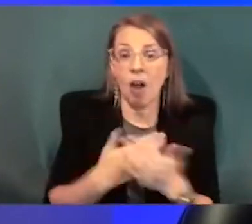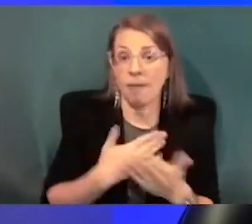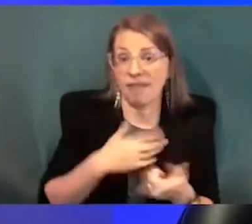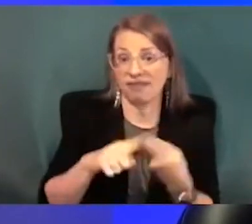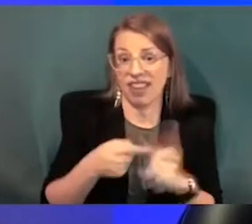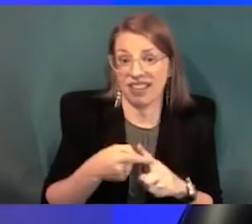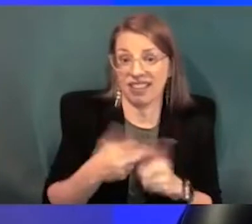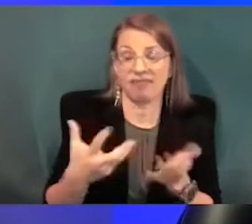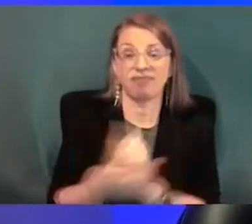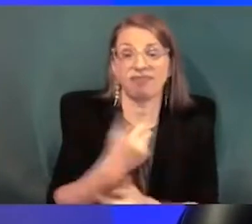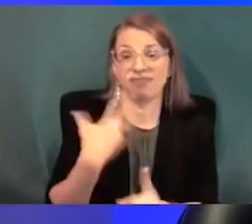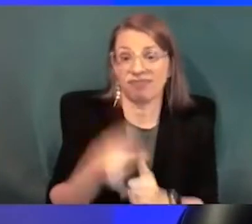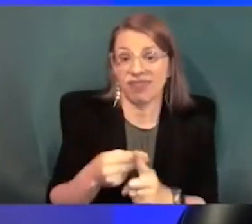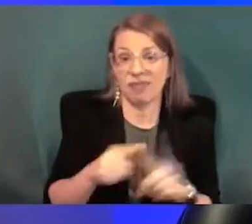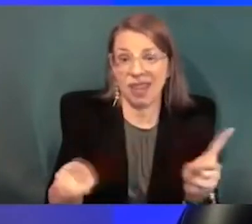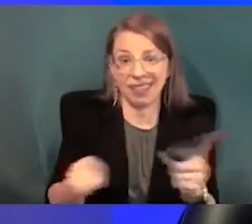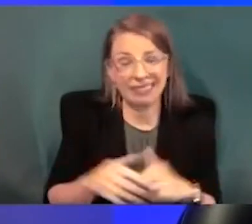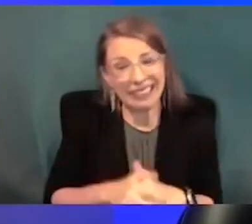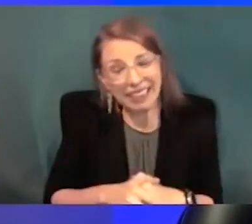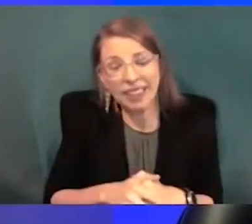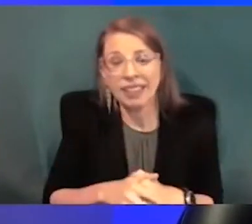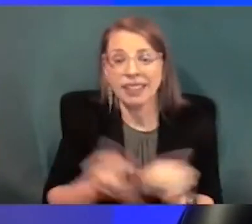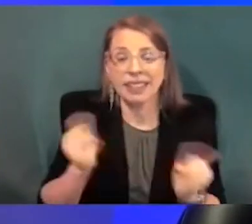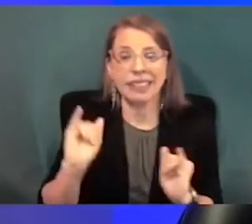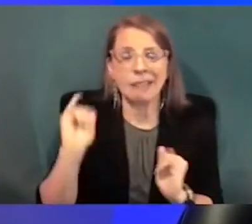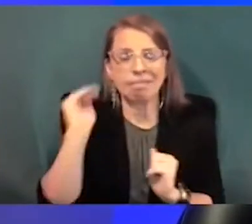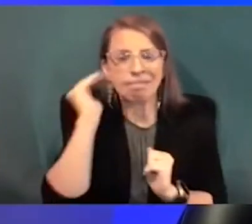even with that, you're just very mindful and